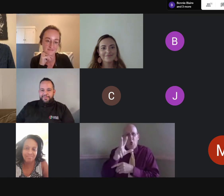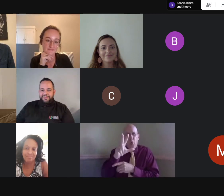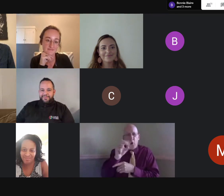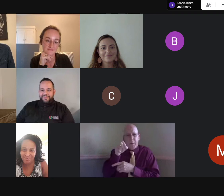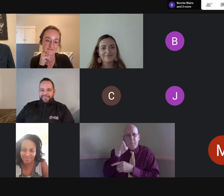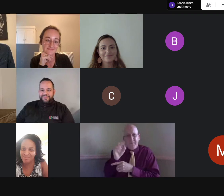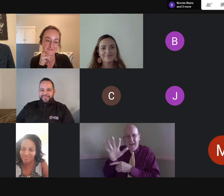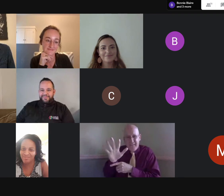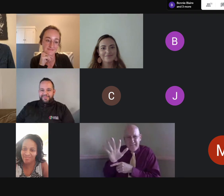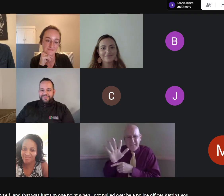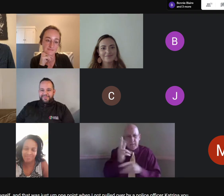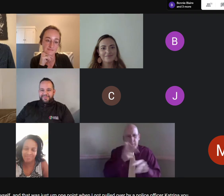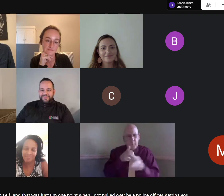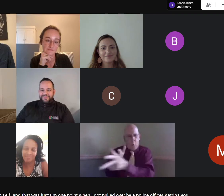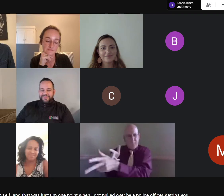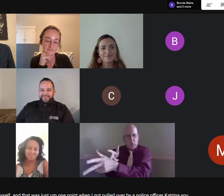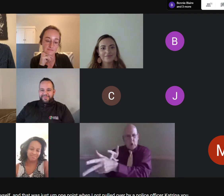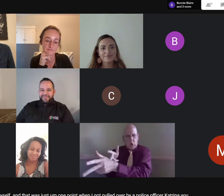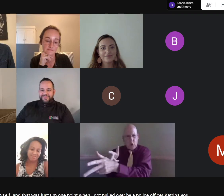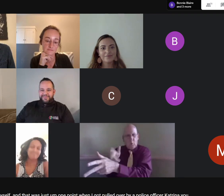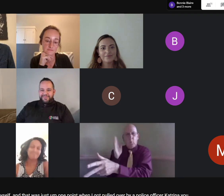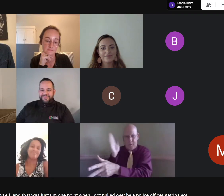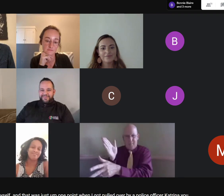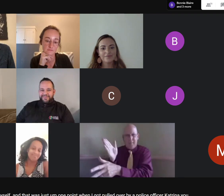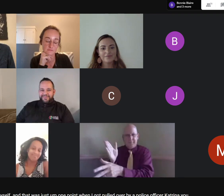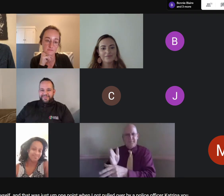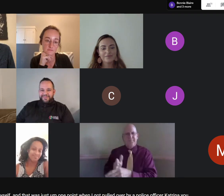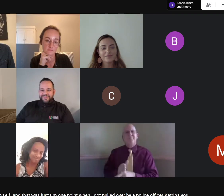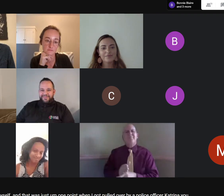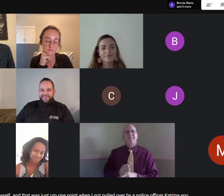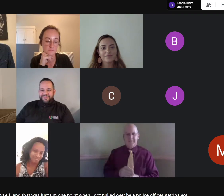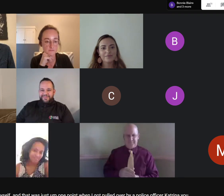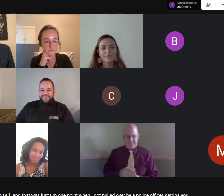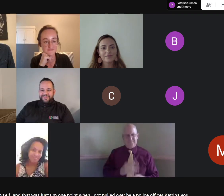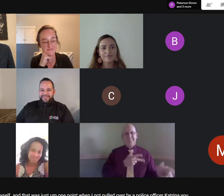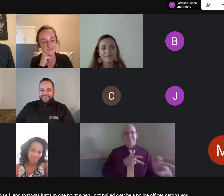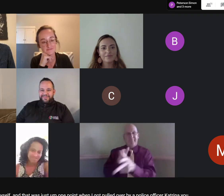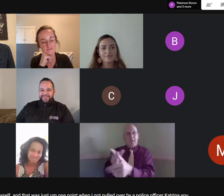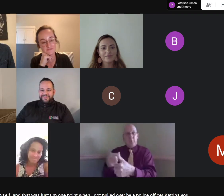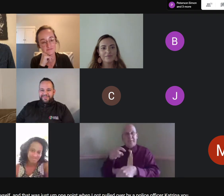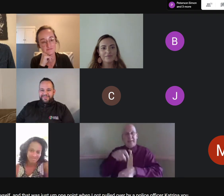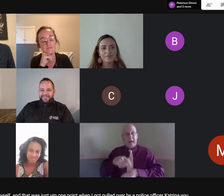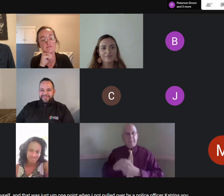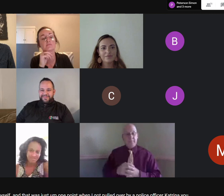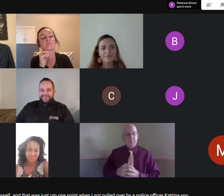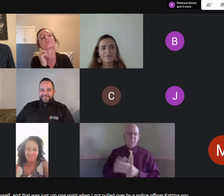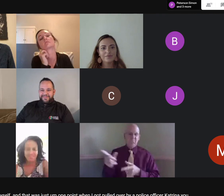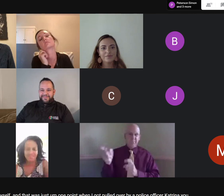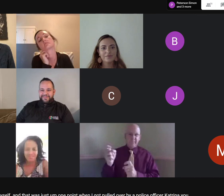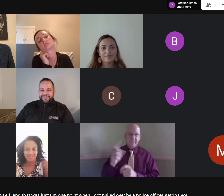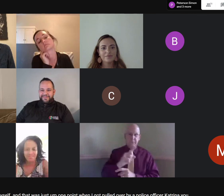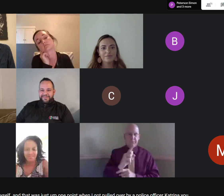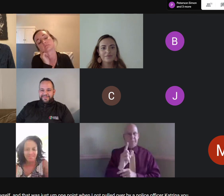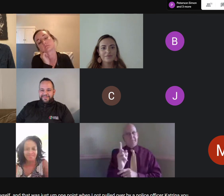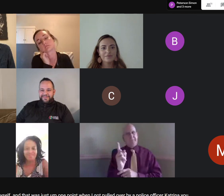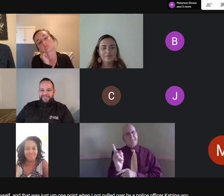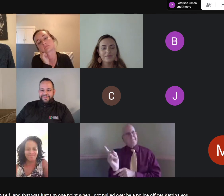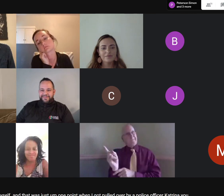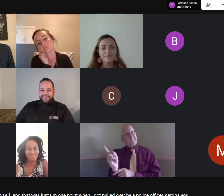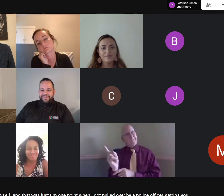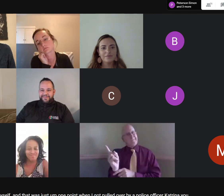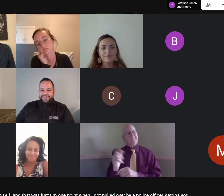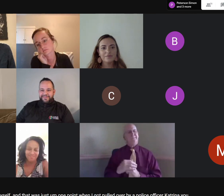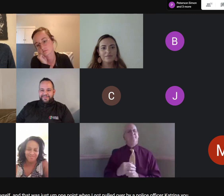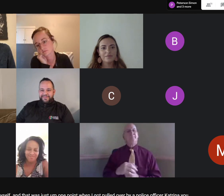will get pulled over in Virginia. So I got pulled over for the first time because I was speeding. And